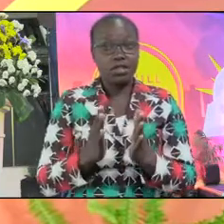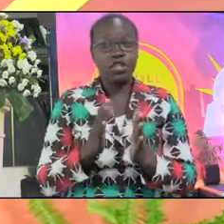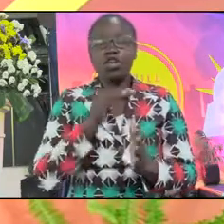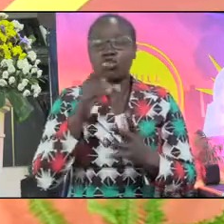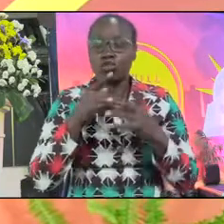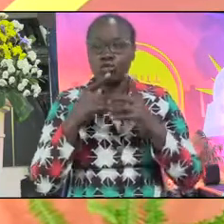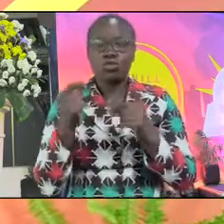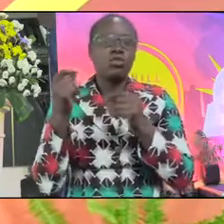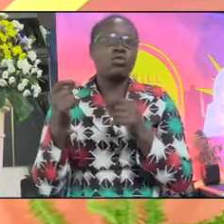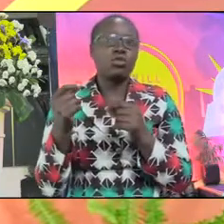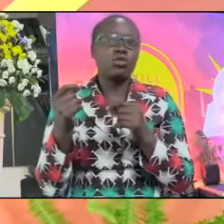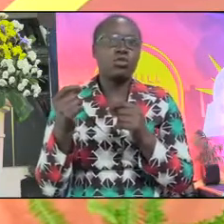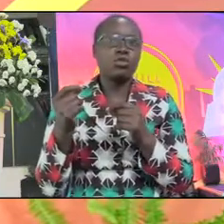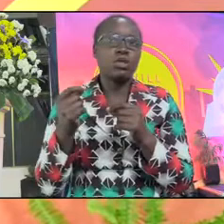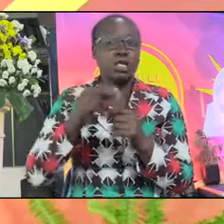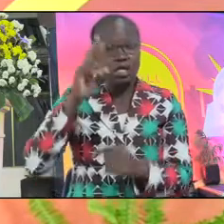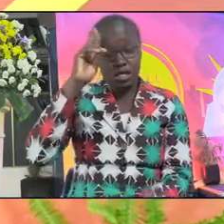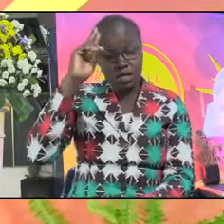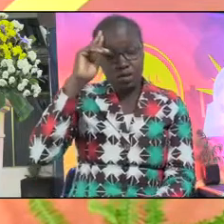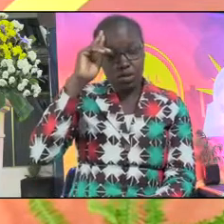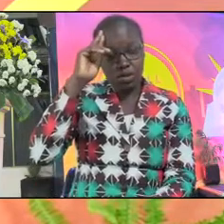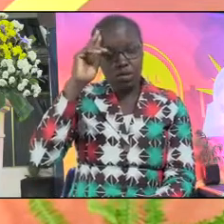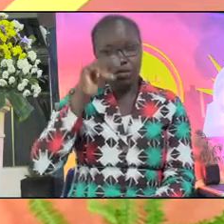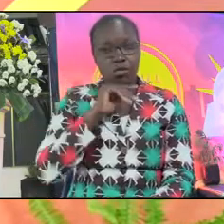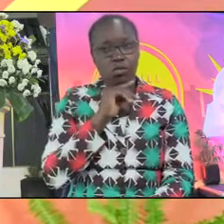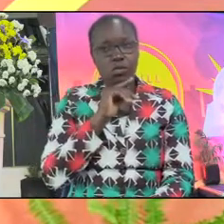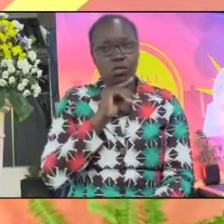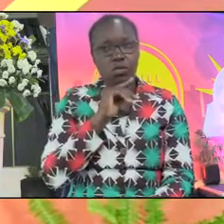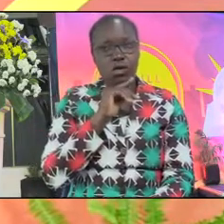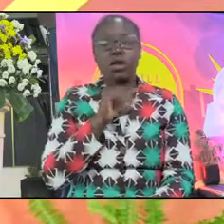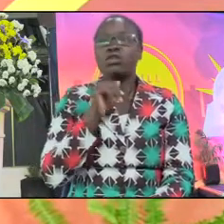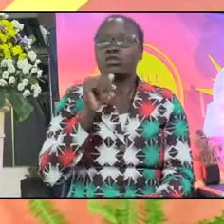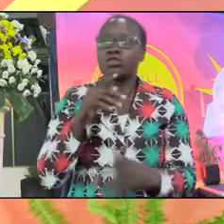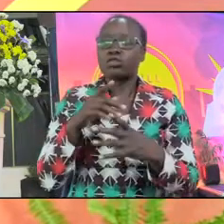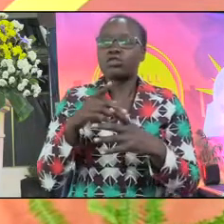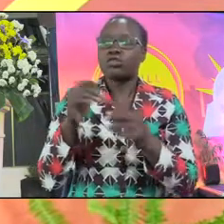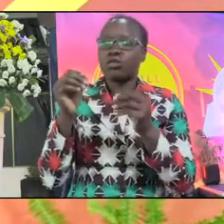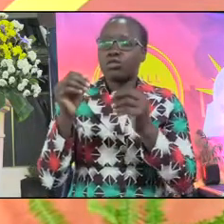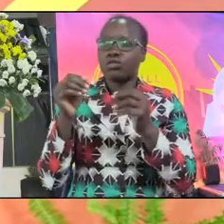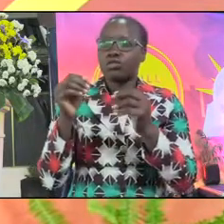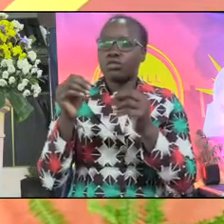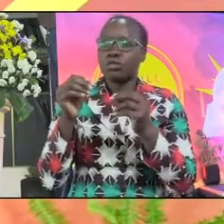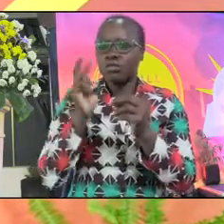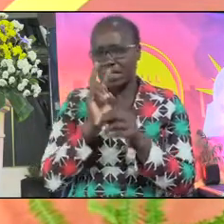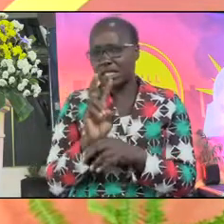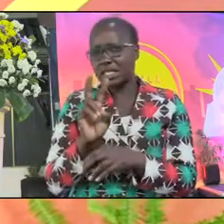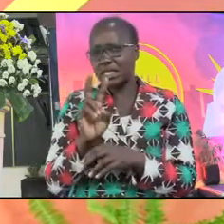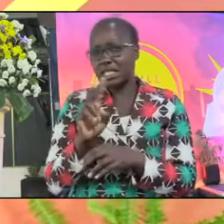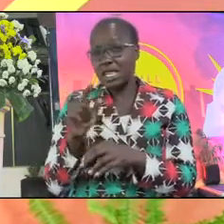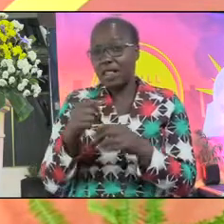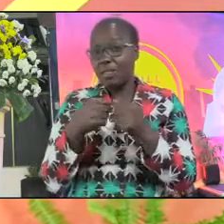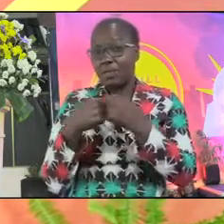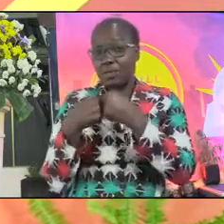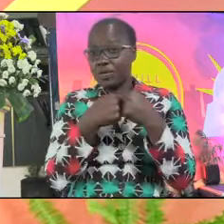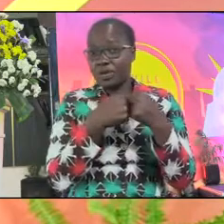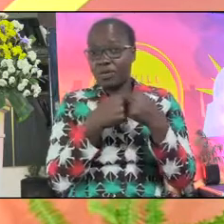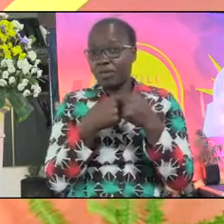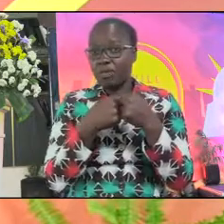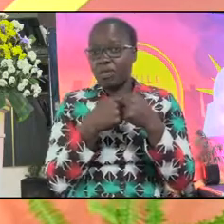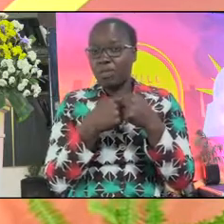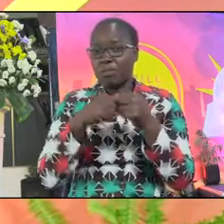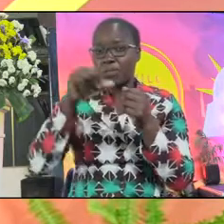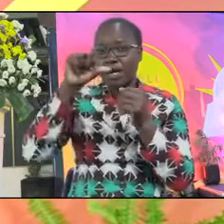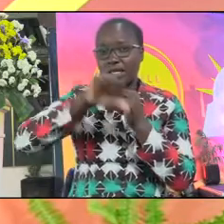don't go. Remember, early in the text I said that? Don't go. I perceive that this expedition is going to be what?